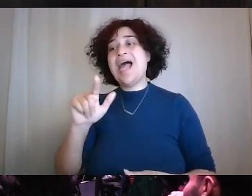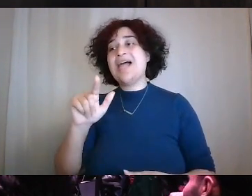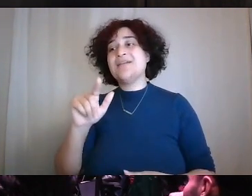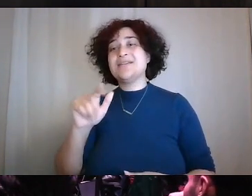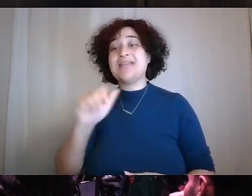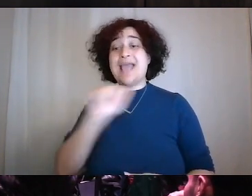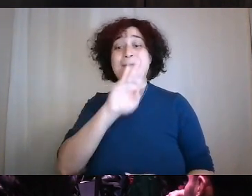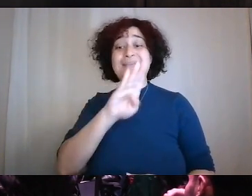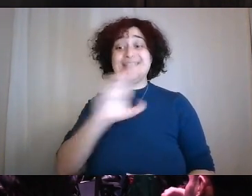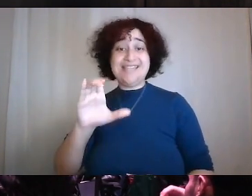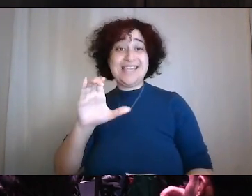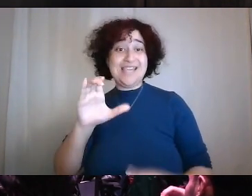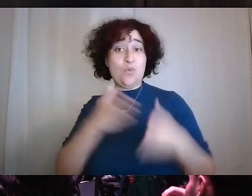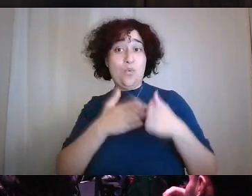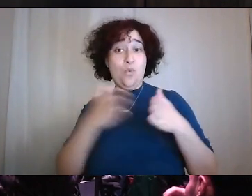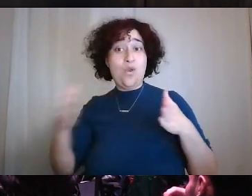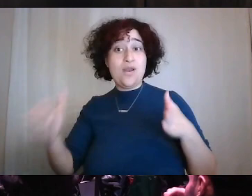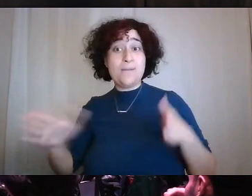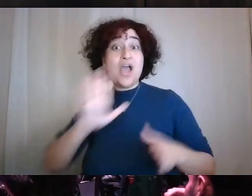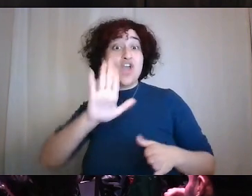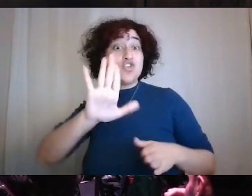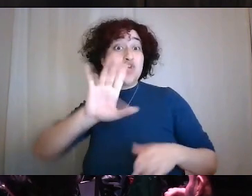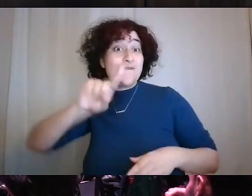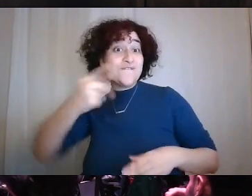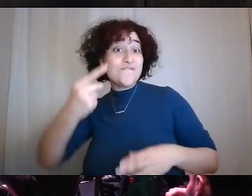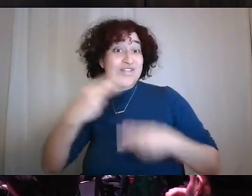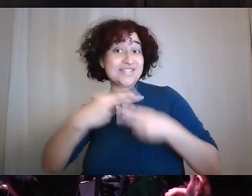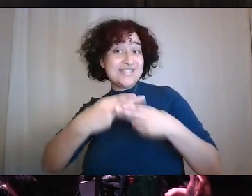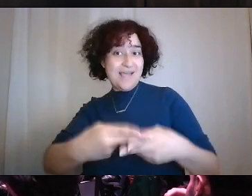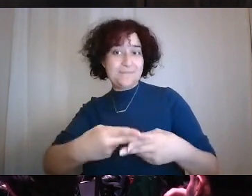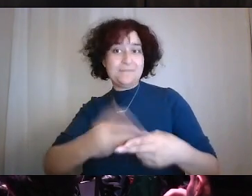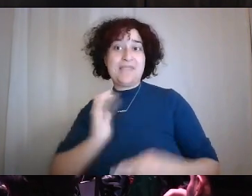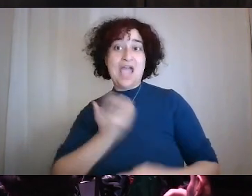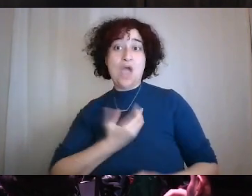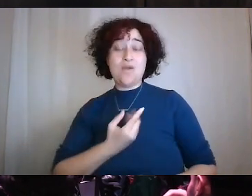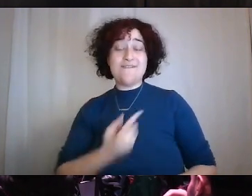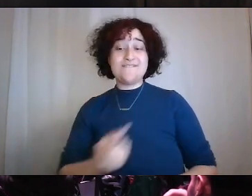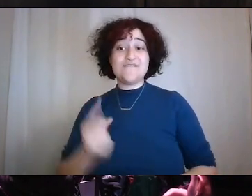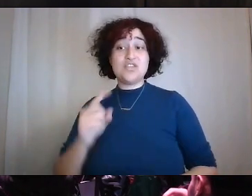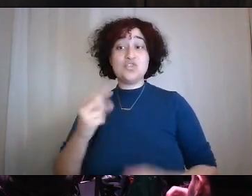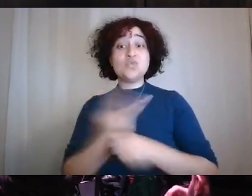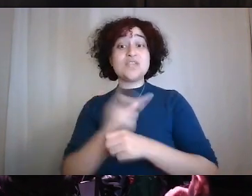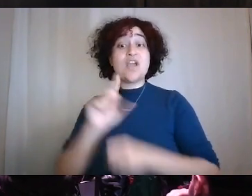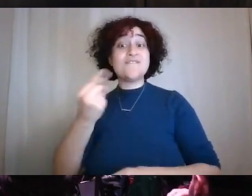By your first name, okay, our first names. And so, for example,